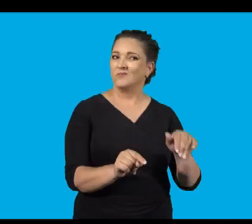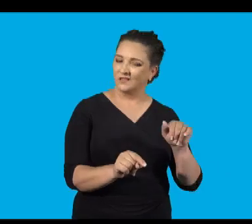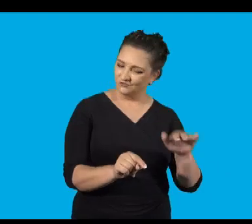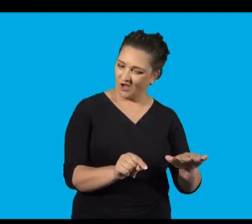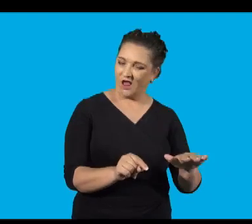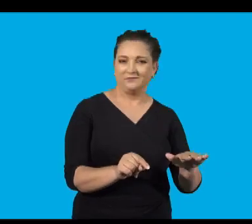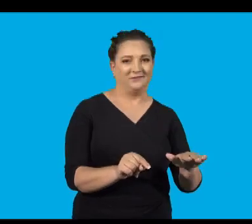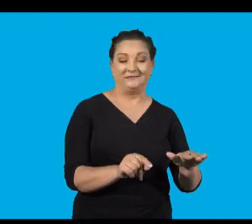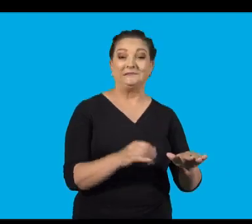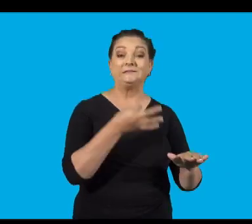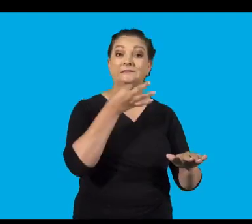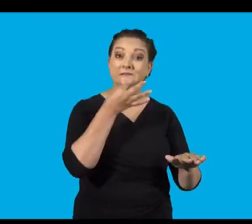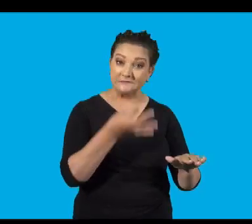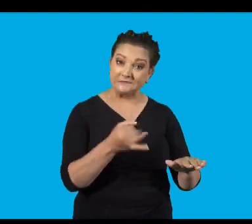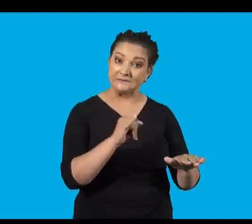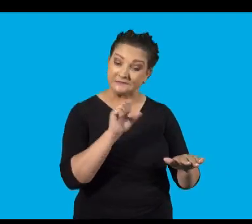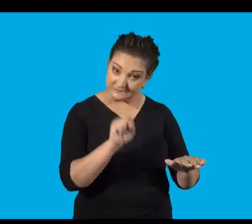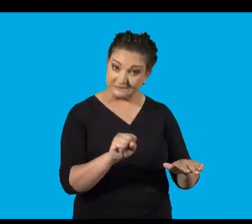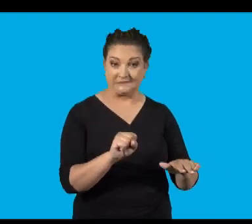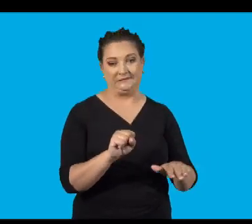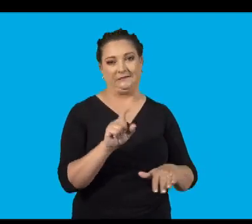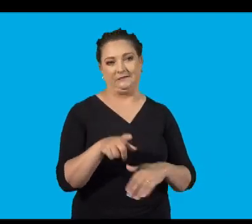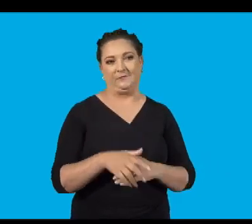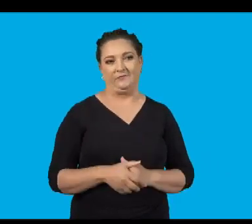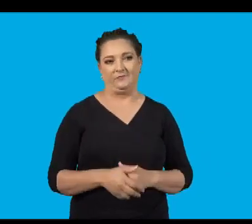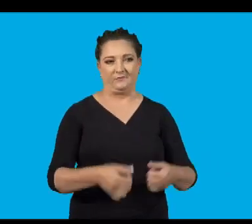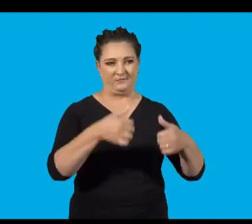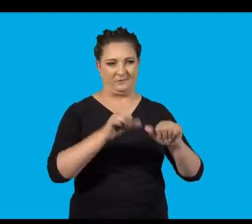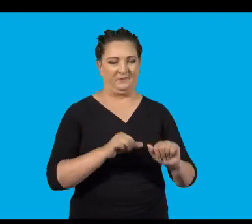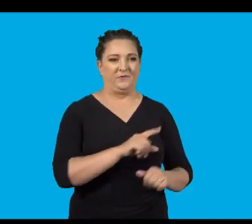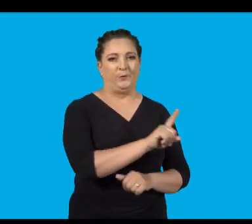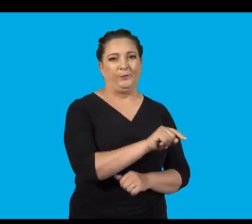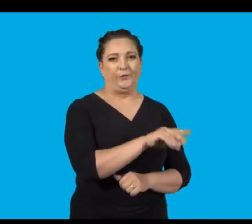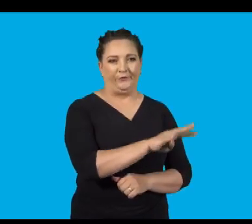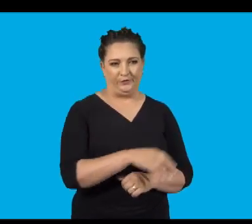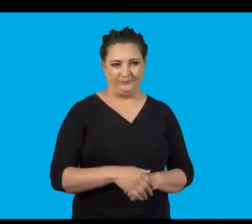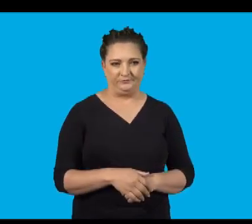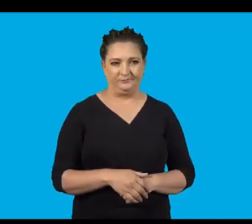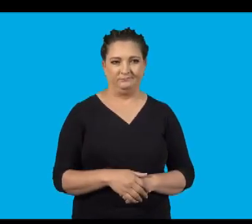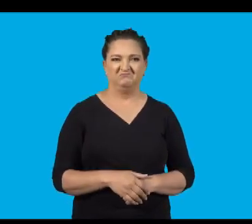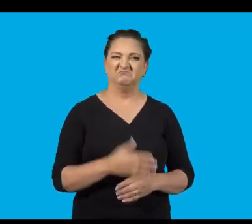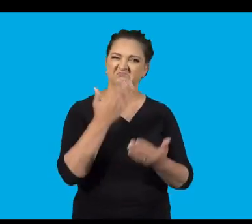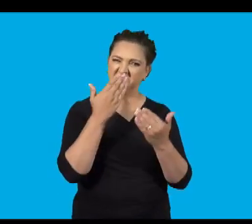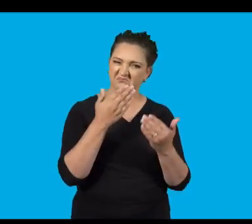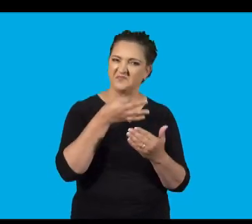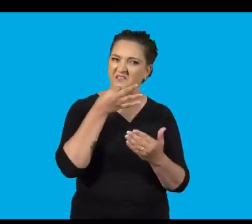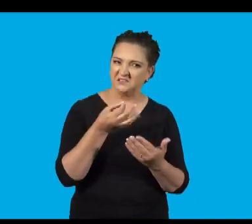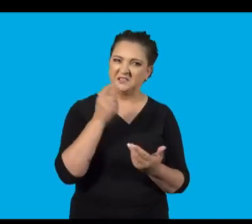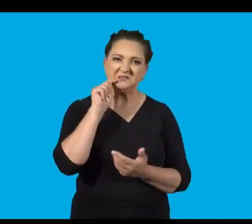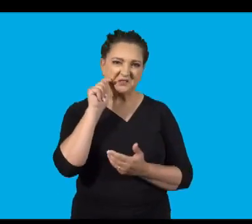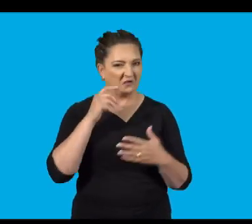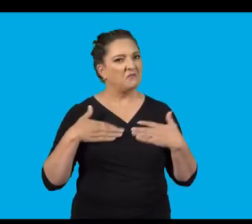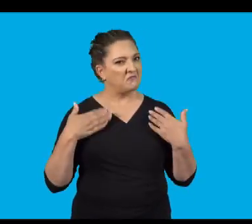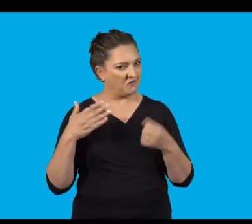the child are should be the child is, all right? And in my next sentence, studies suggest